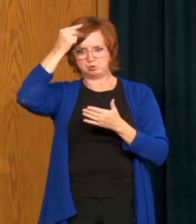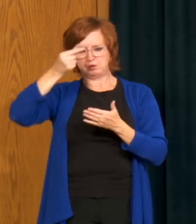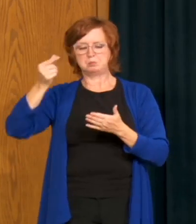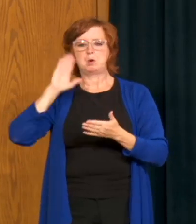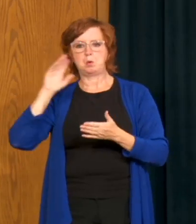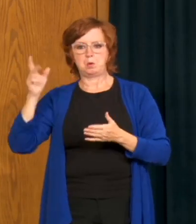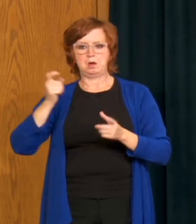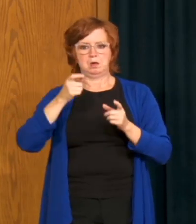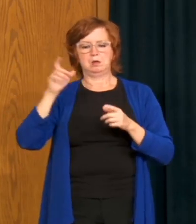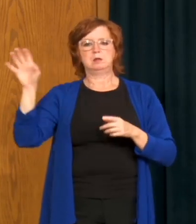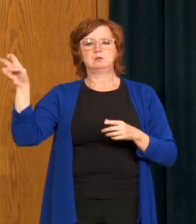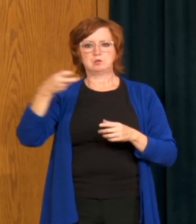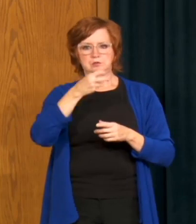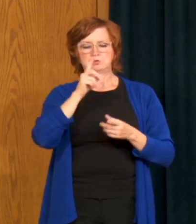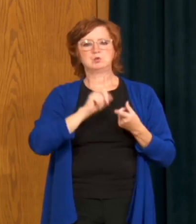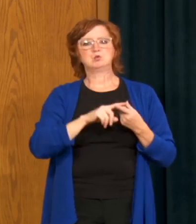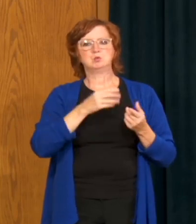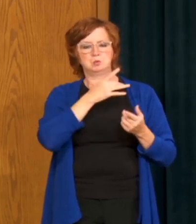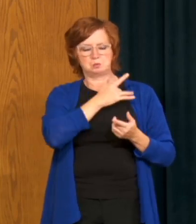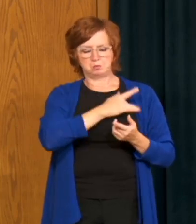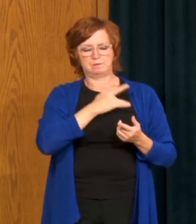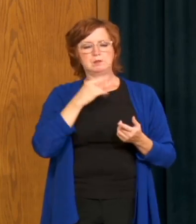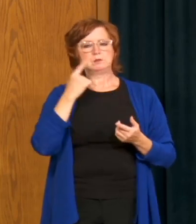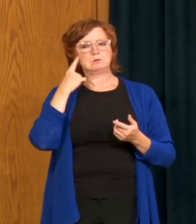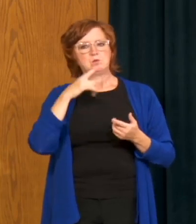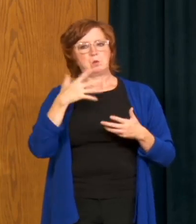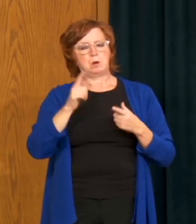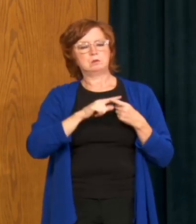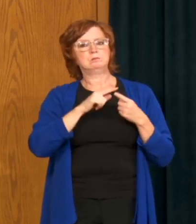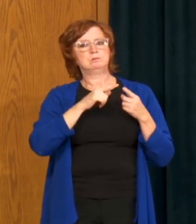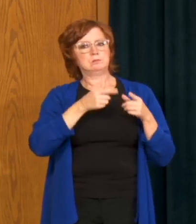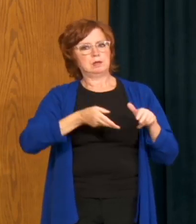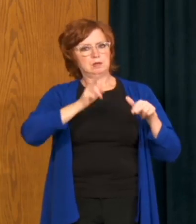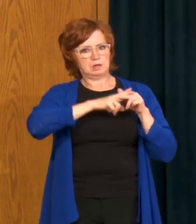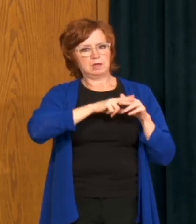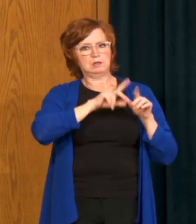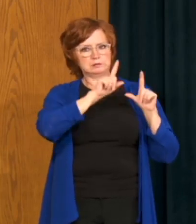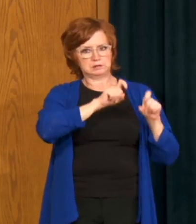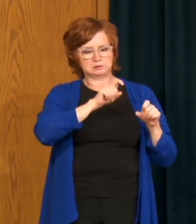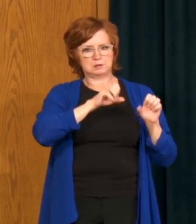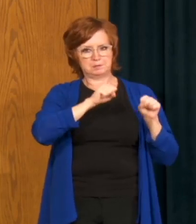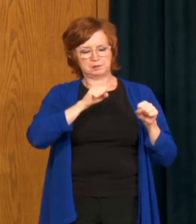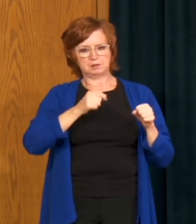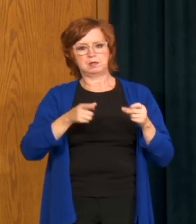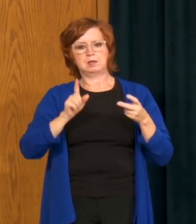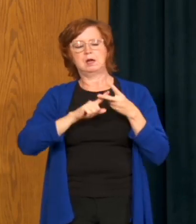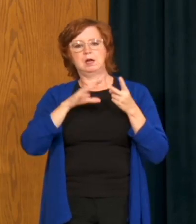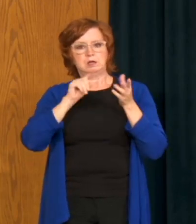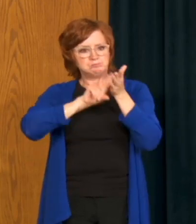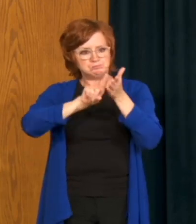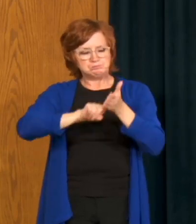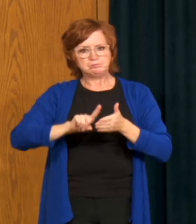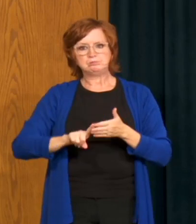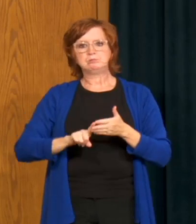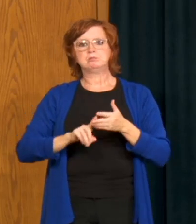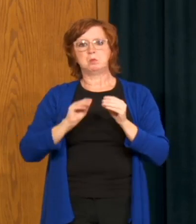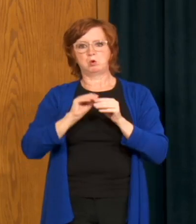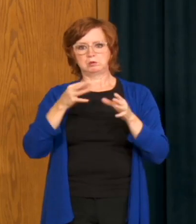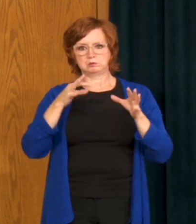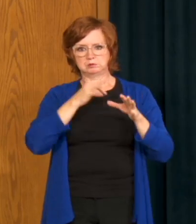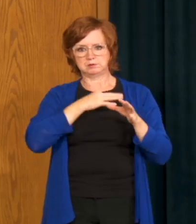to increase our not only our testing capacity but our contact tracing capacity, as well as some dollars